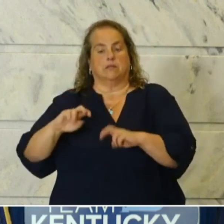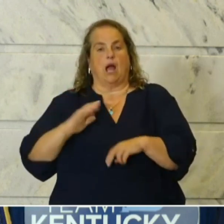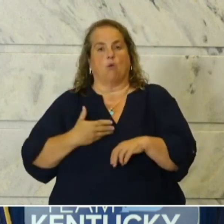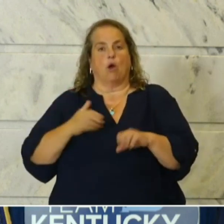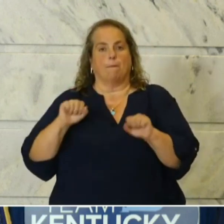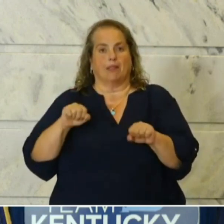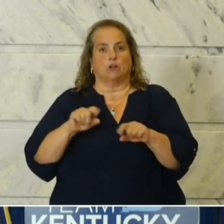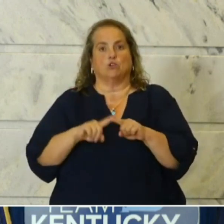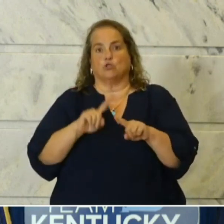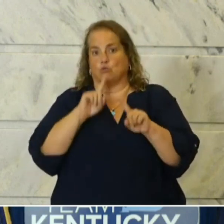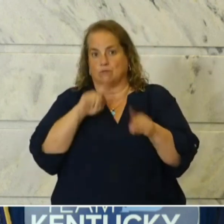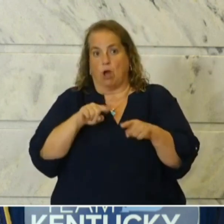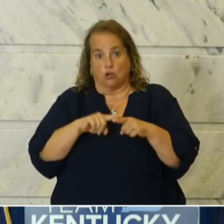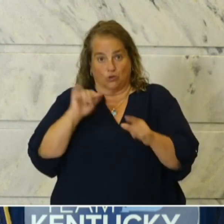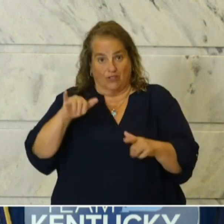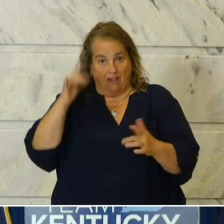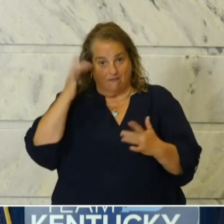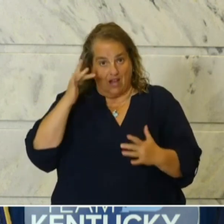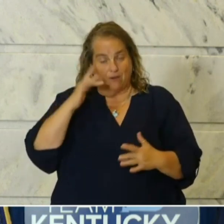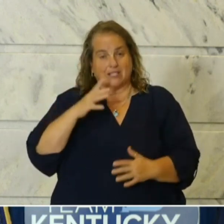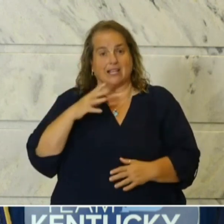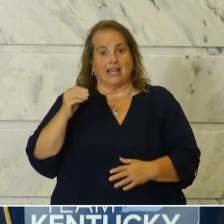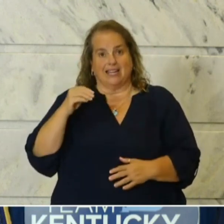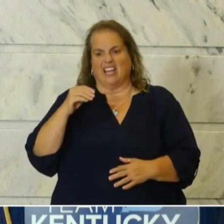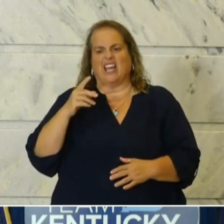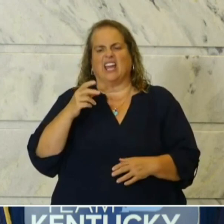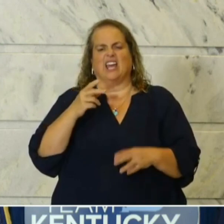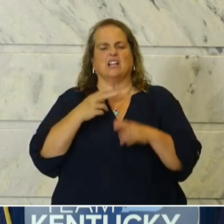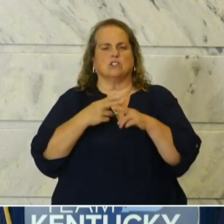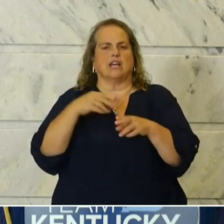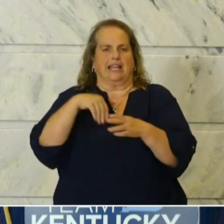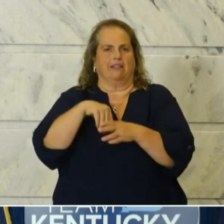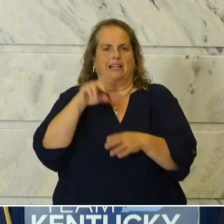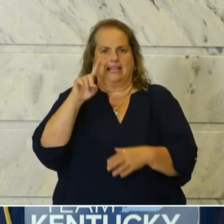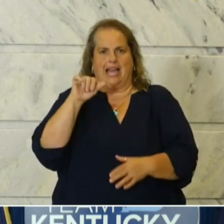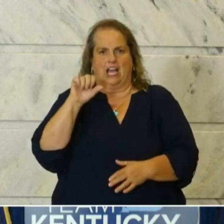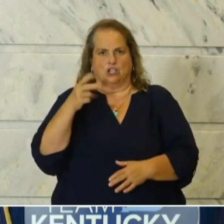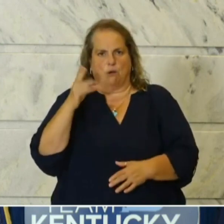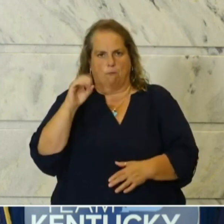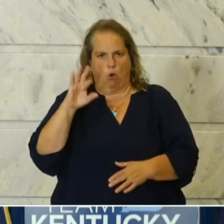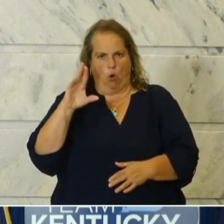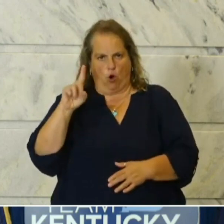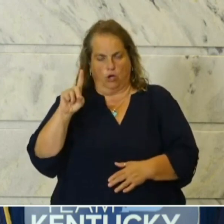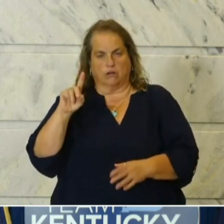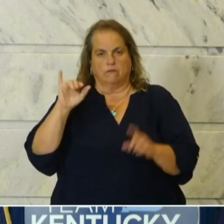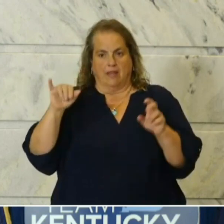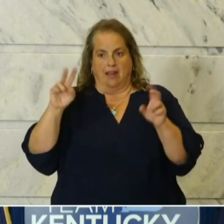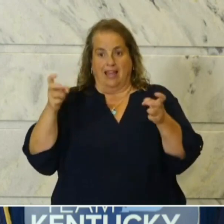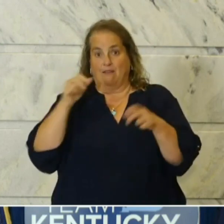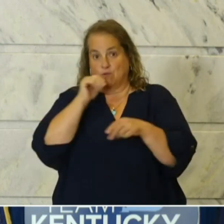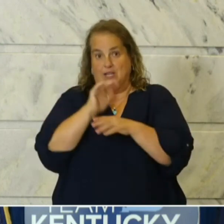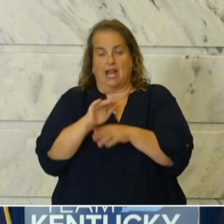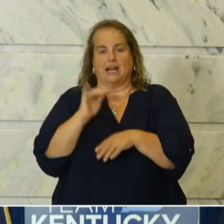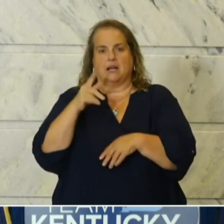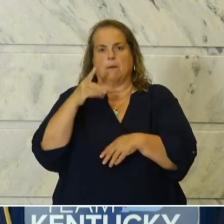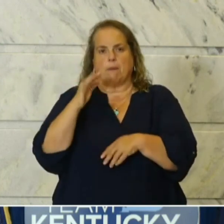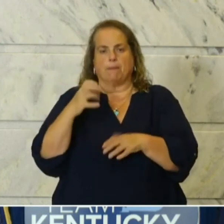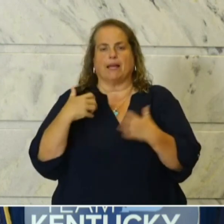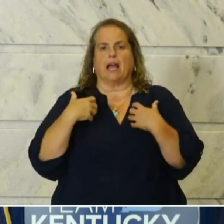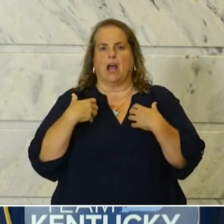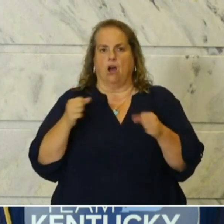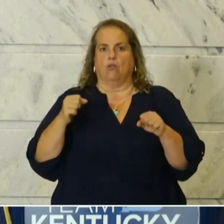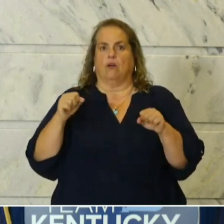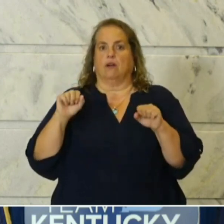to respond to the virus in a dashboard. One of the items in the dashboard every night is public health capacity,